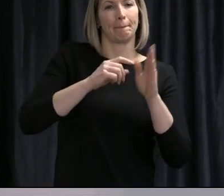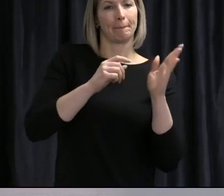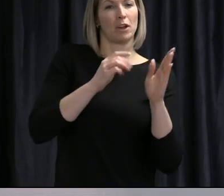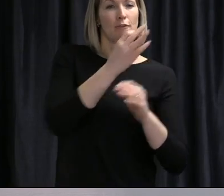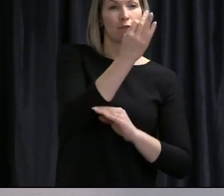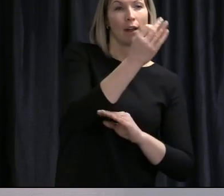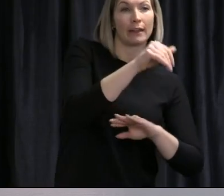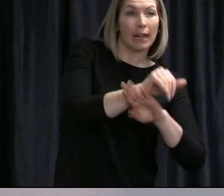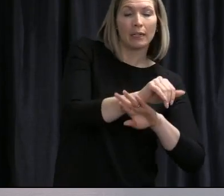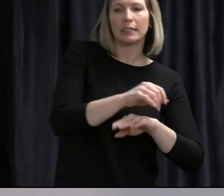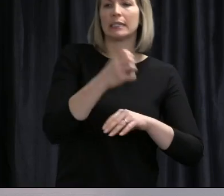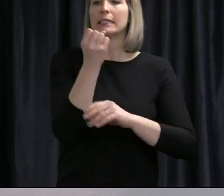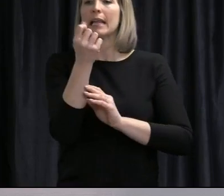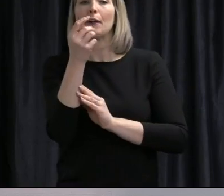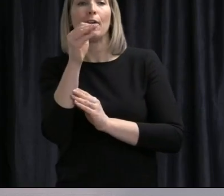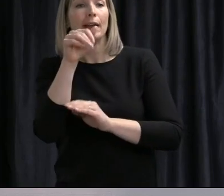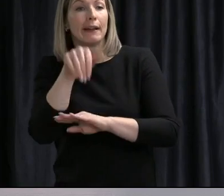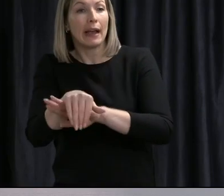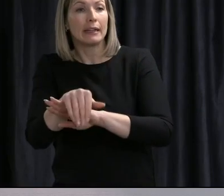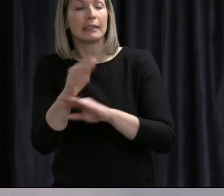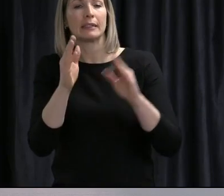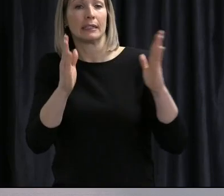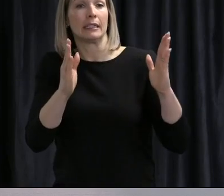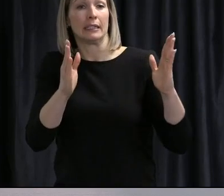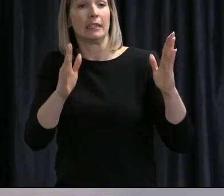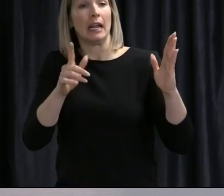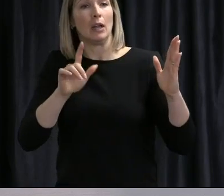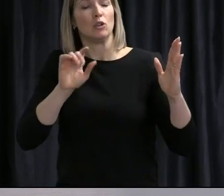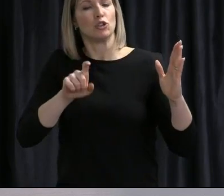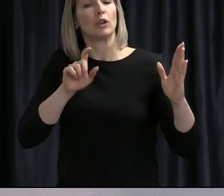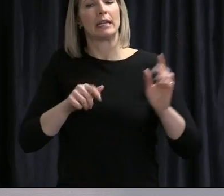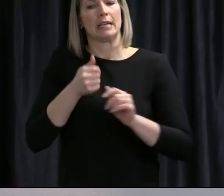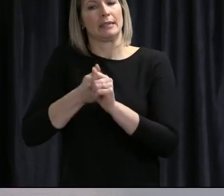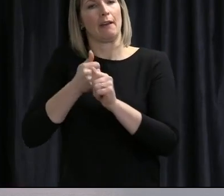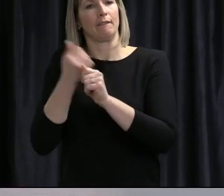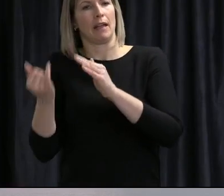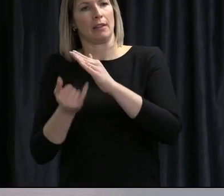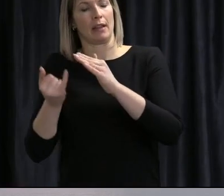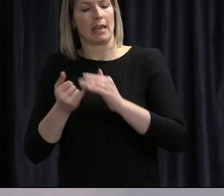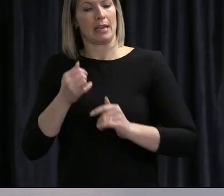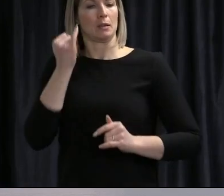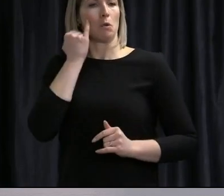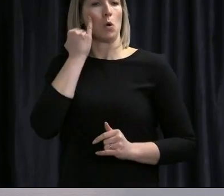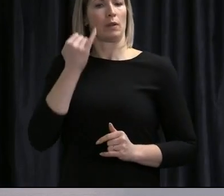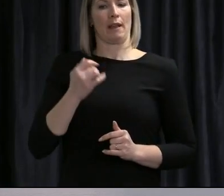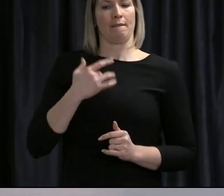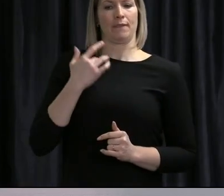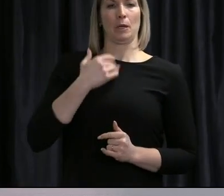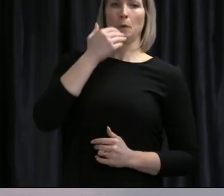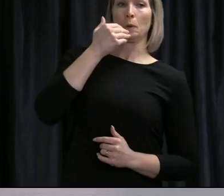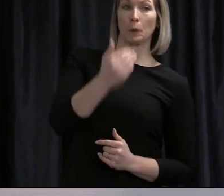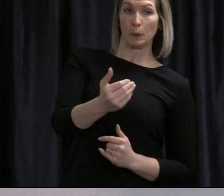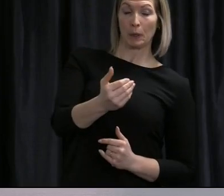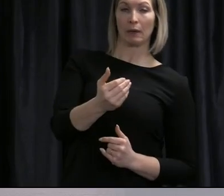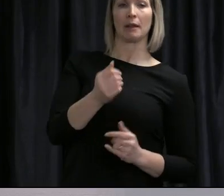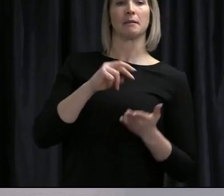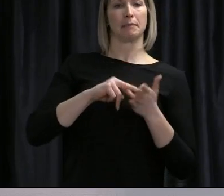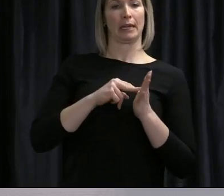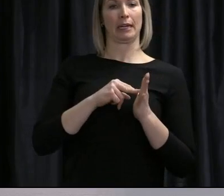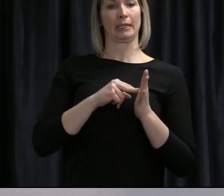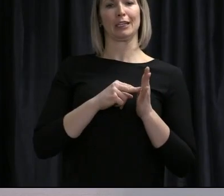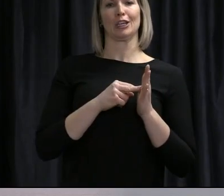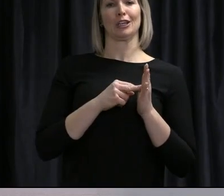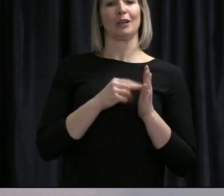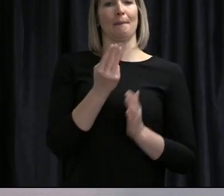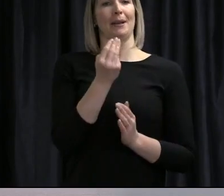it. The bottom line is, if you are well and you fall on one side, you can go to work. If you are well and fall on the